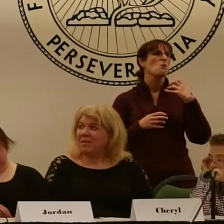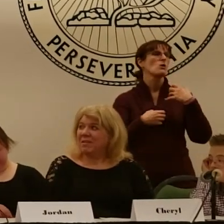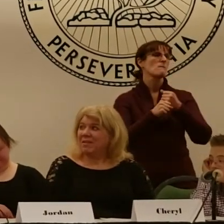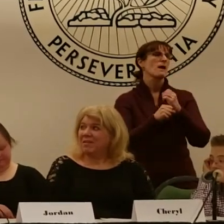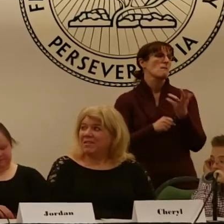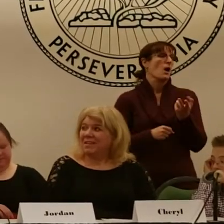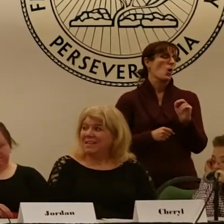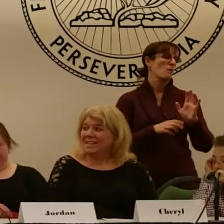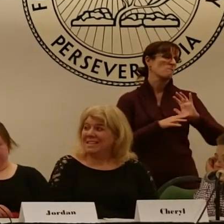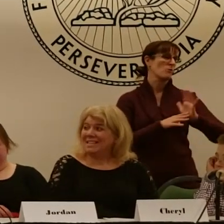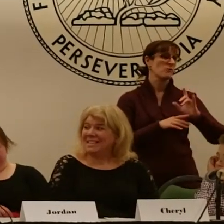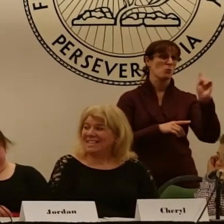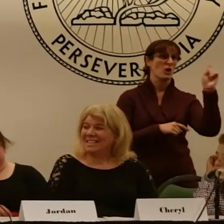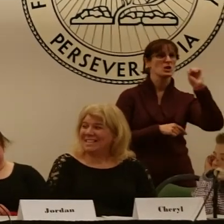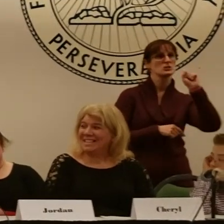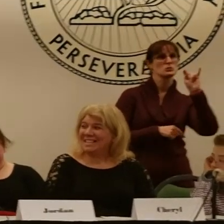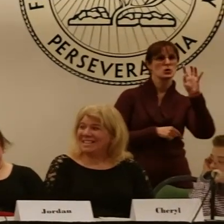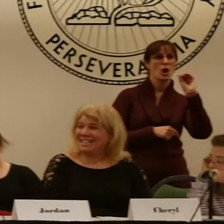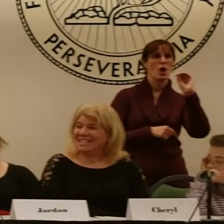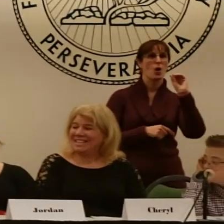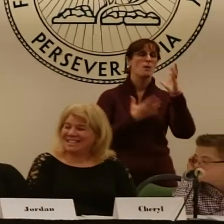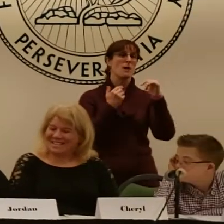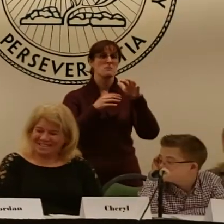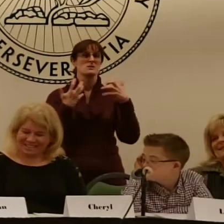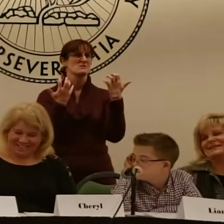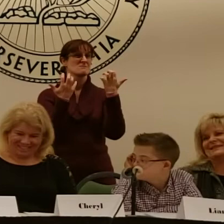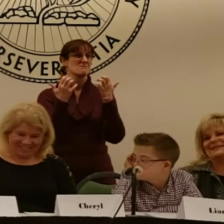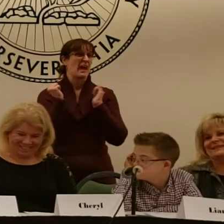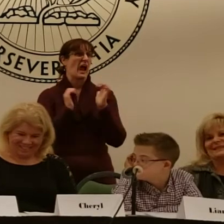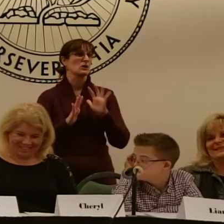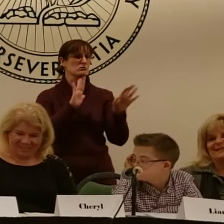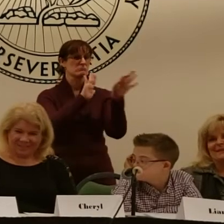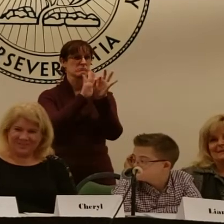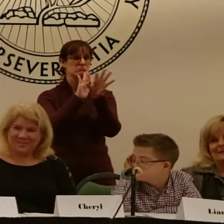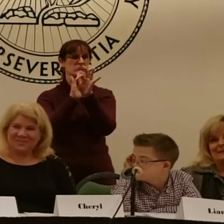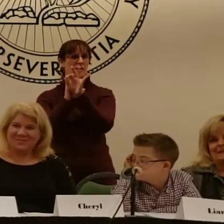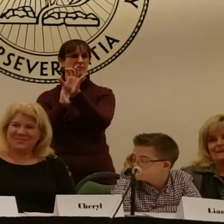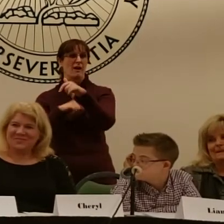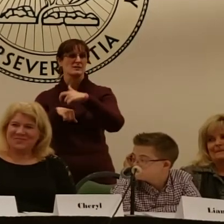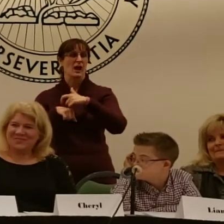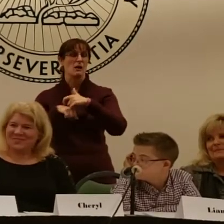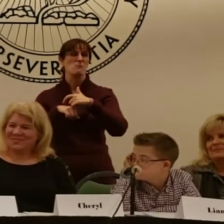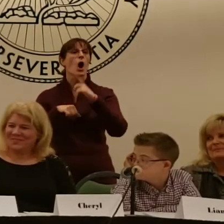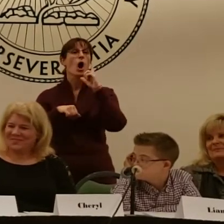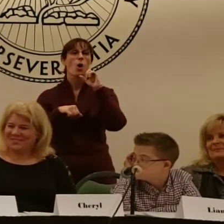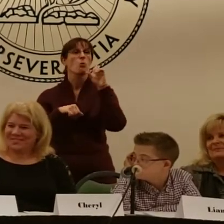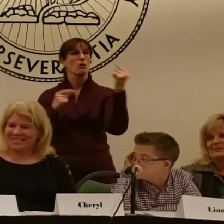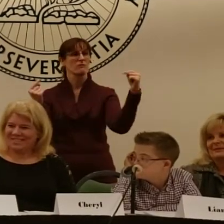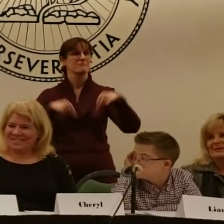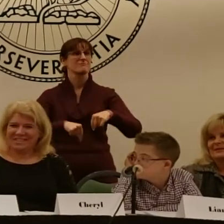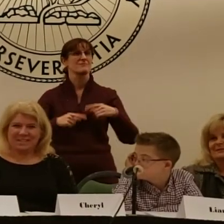letting y'all know. Yeah. So casting might be coming up, so be ready. Another screening. Exactly, another screening.